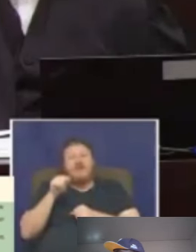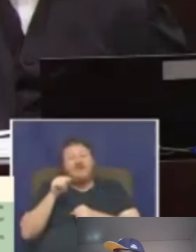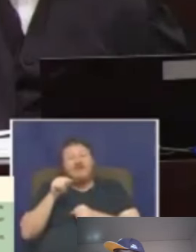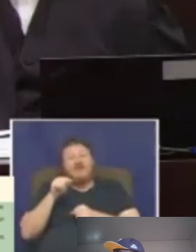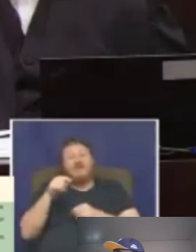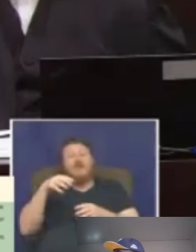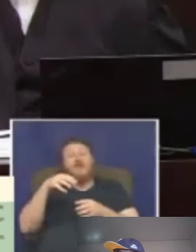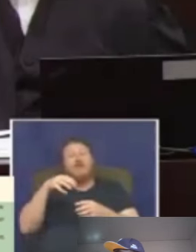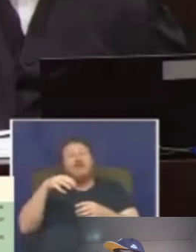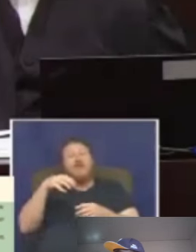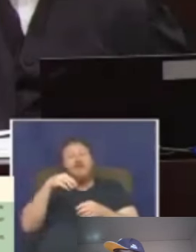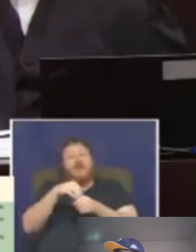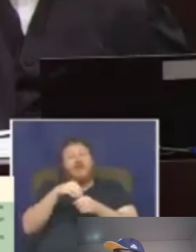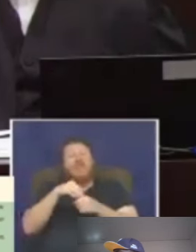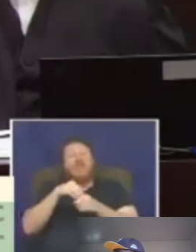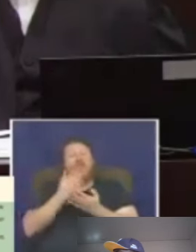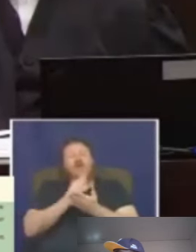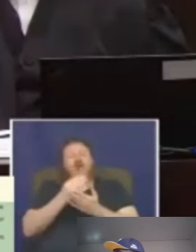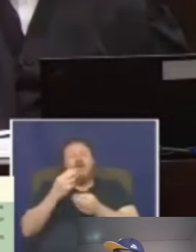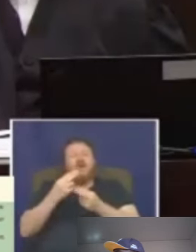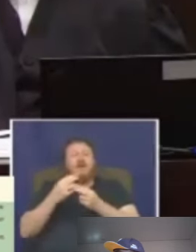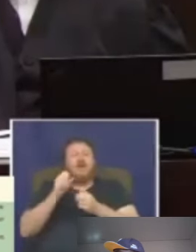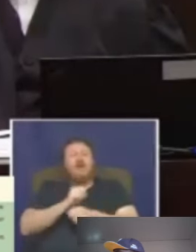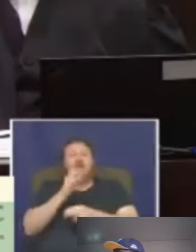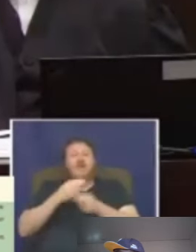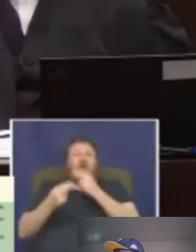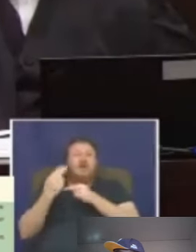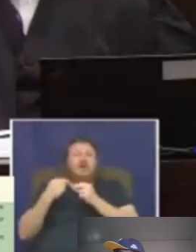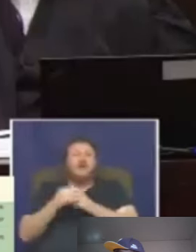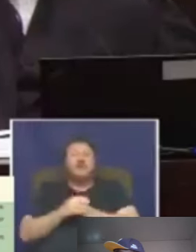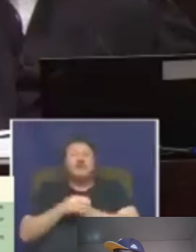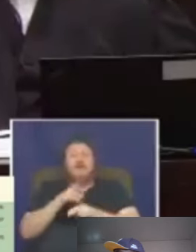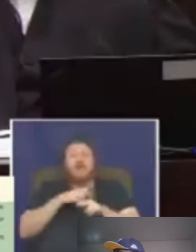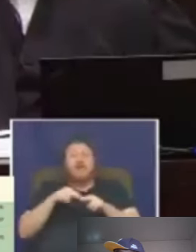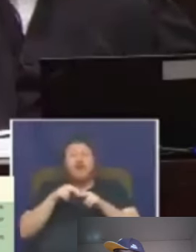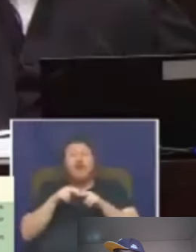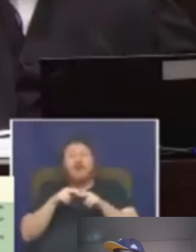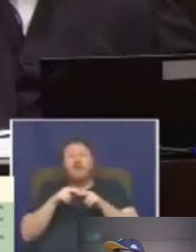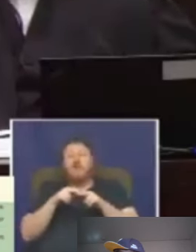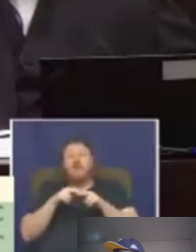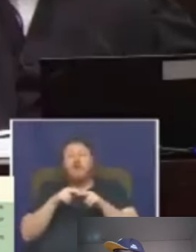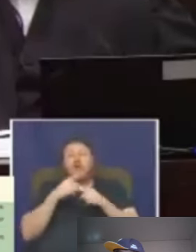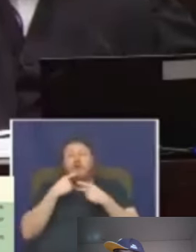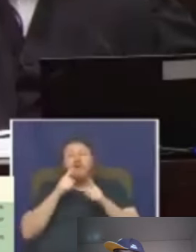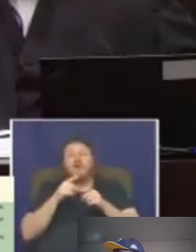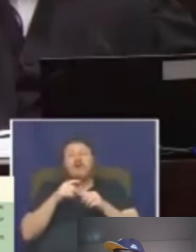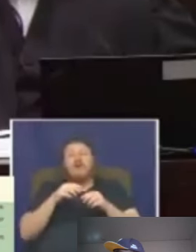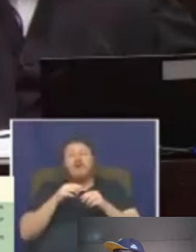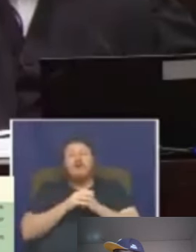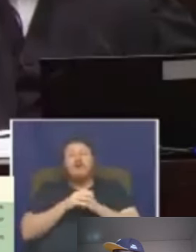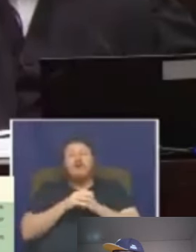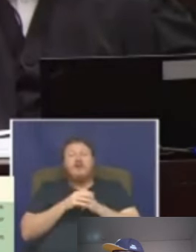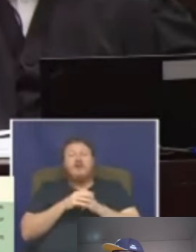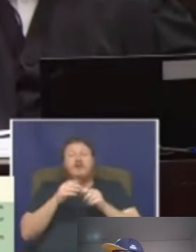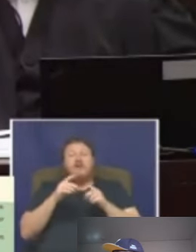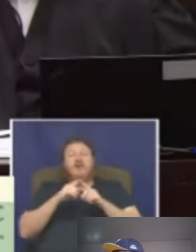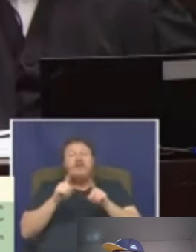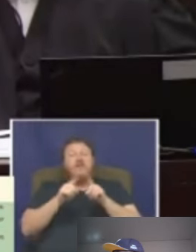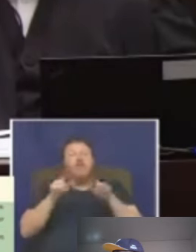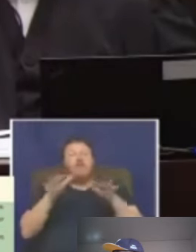of our shared South African heritage. Our national motto, as we've heard, translates as diverse people unite.